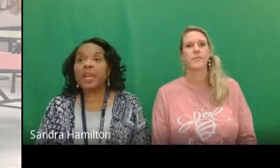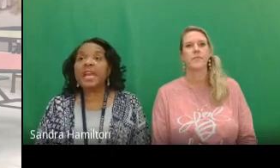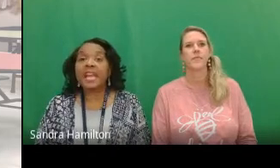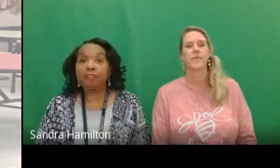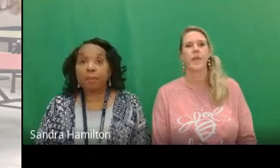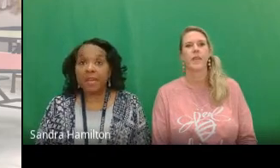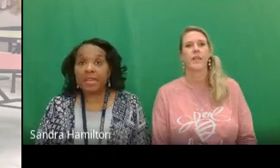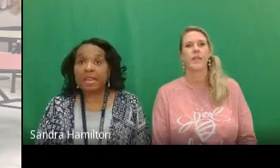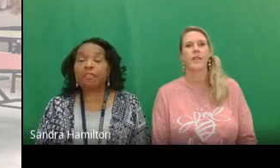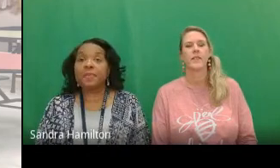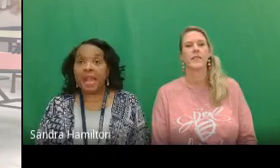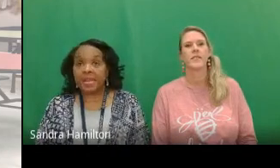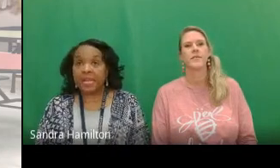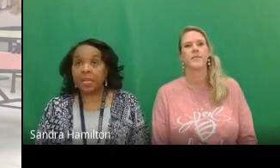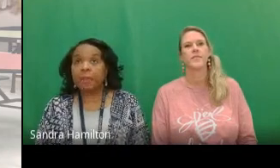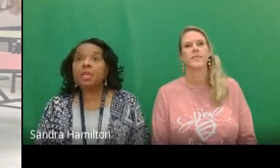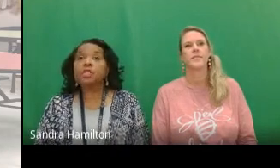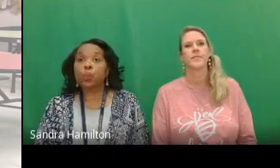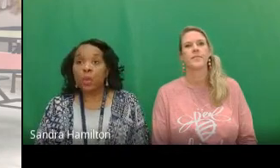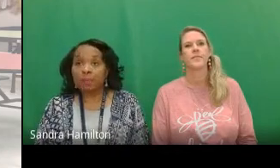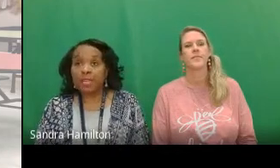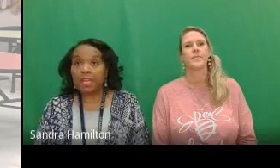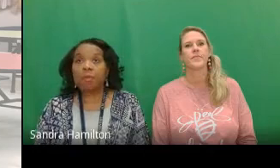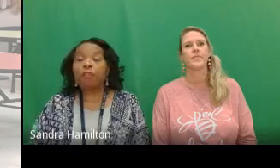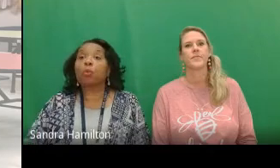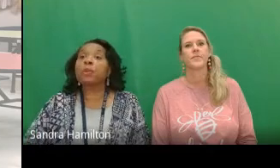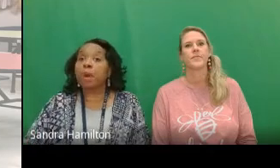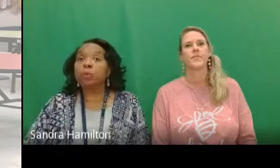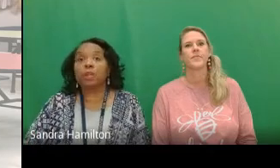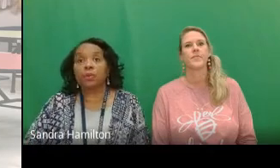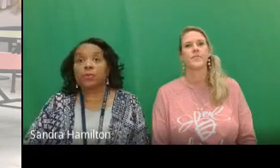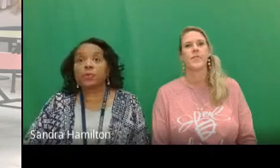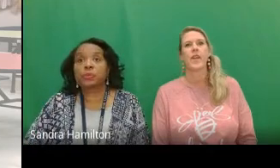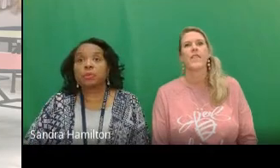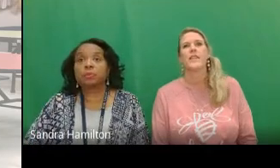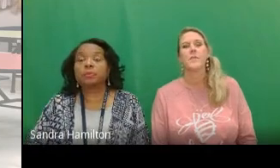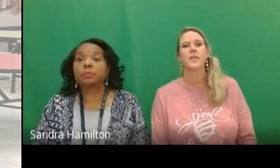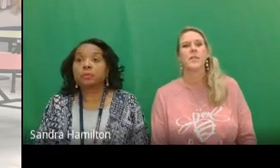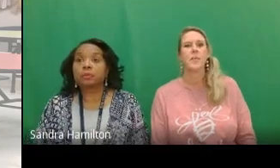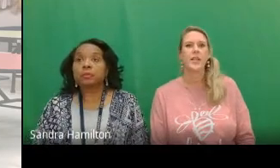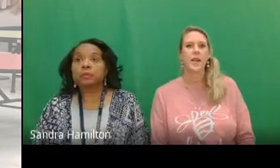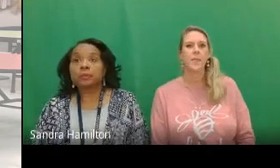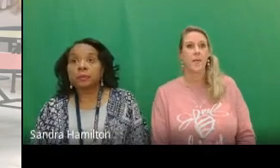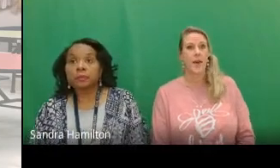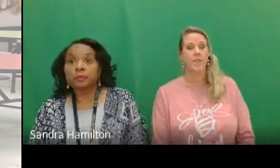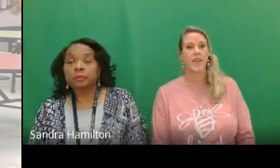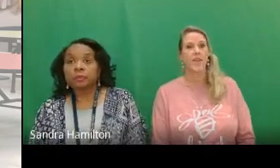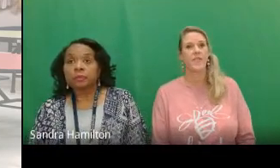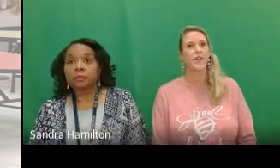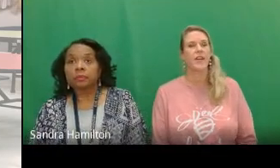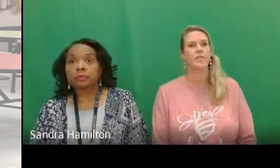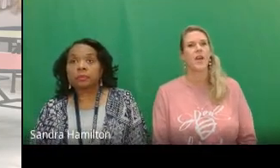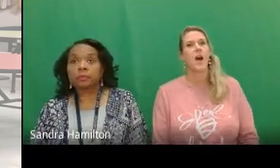pickup every Monday from 9 a.m. to 1 p.m. for remote learners. These meals can be picked up by the back of